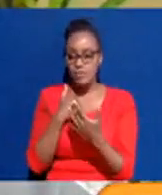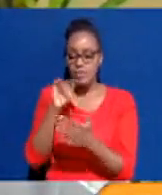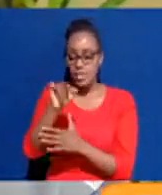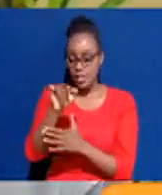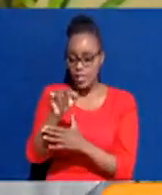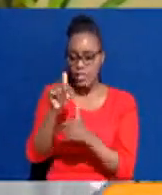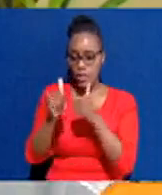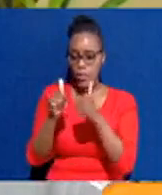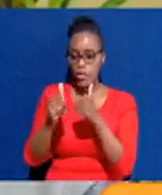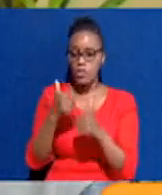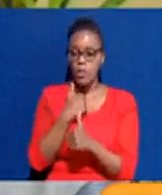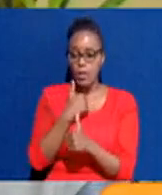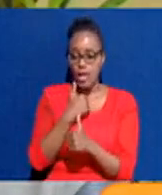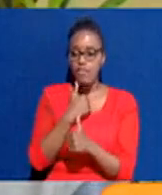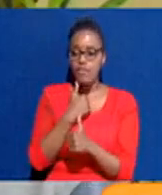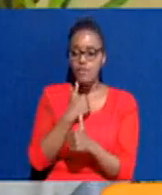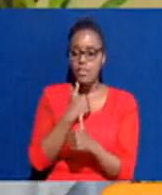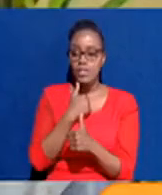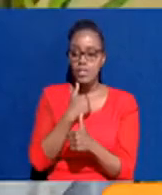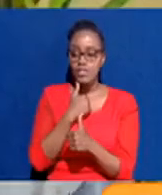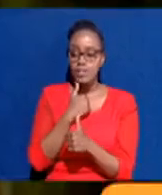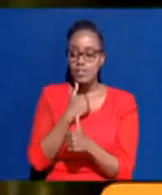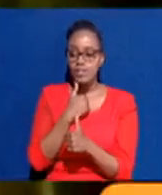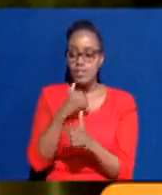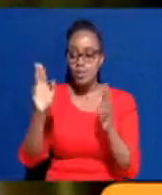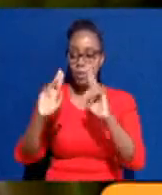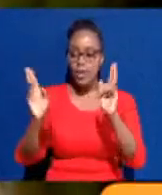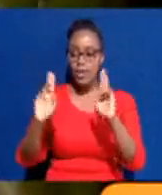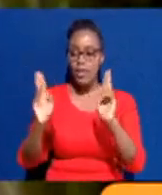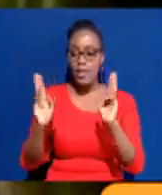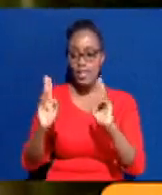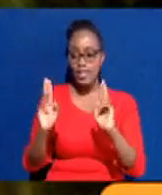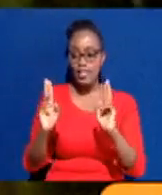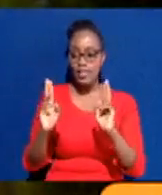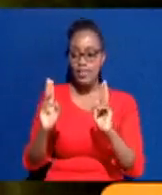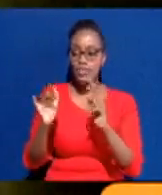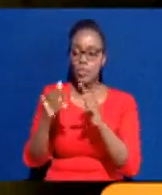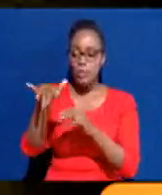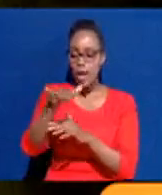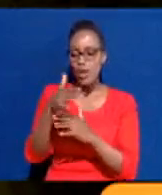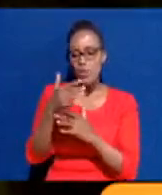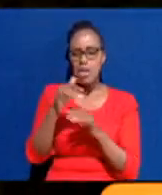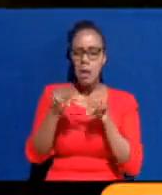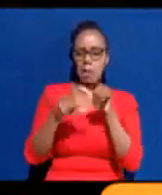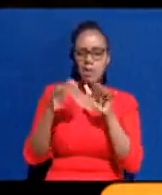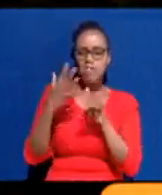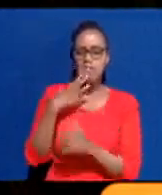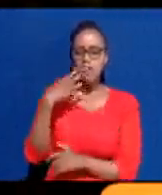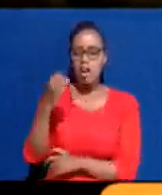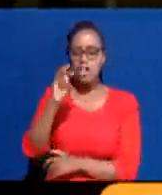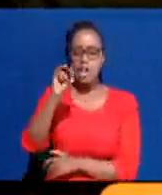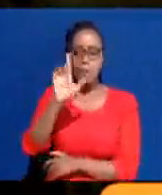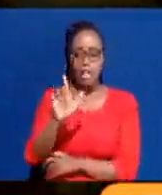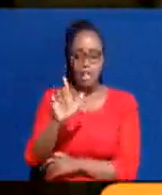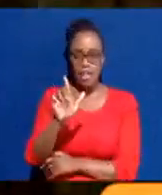That one is for maize to be ready. They need around 500